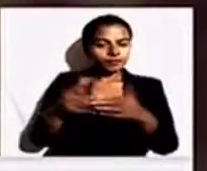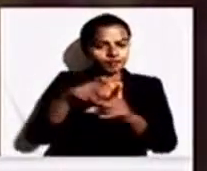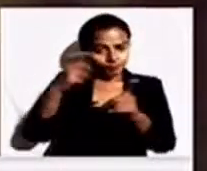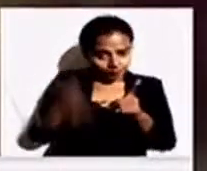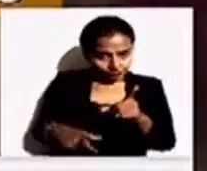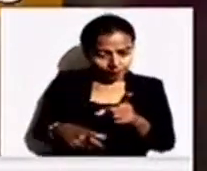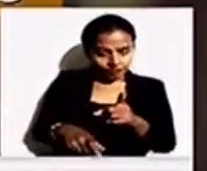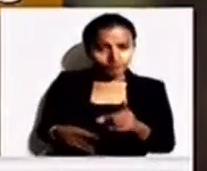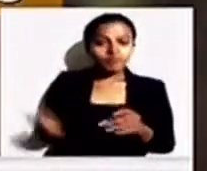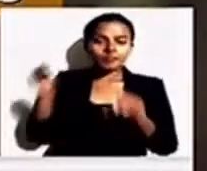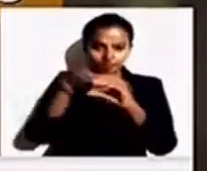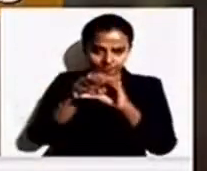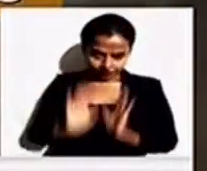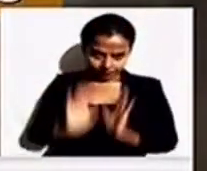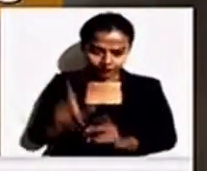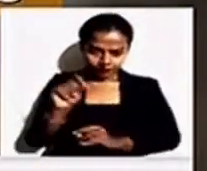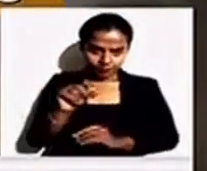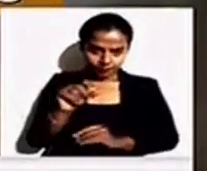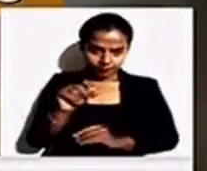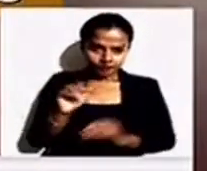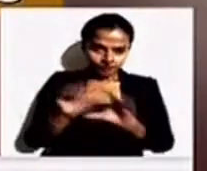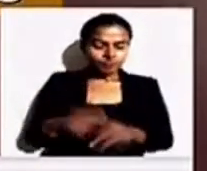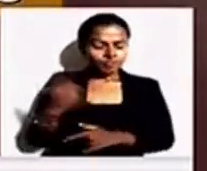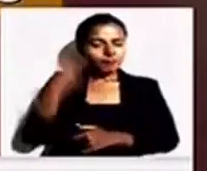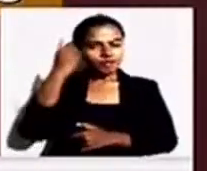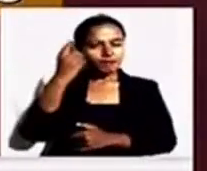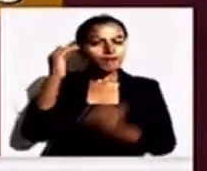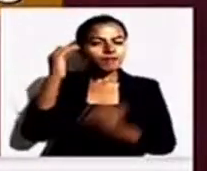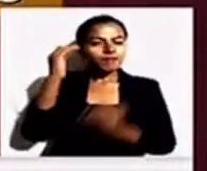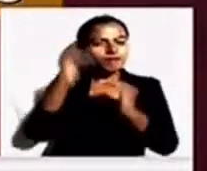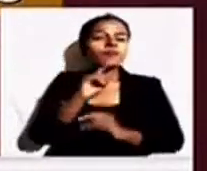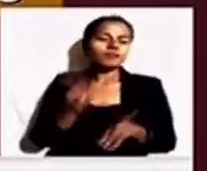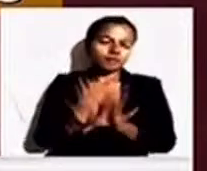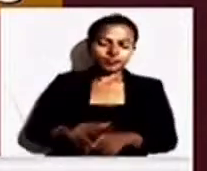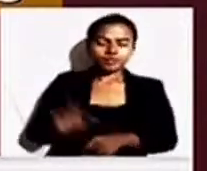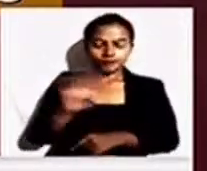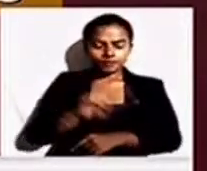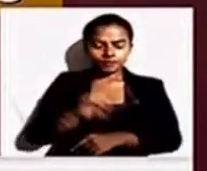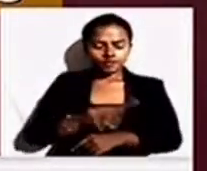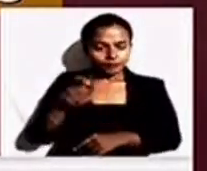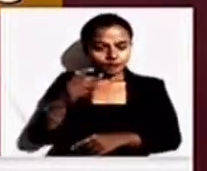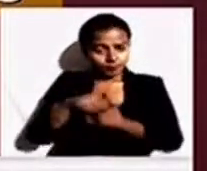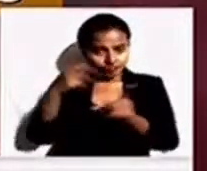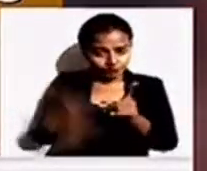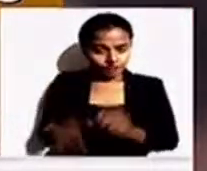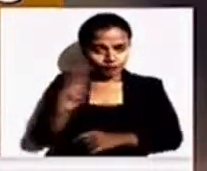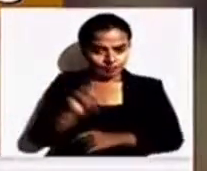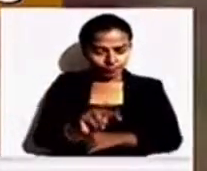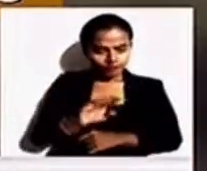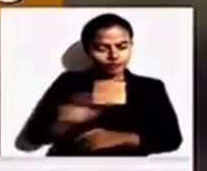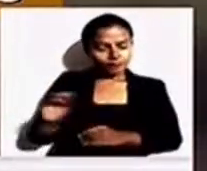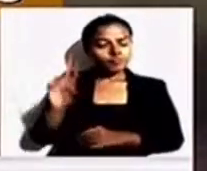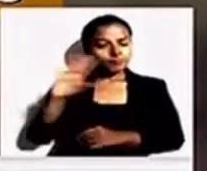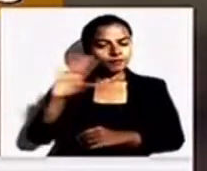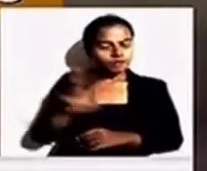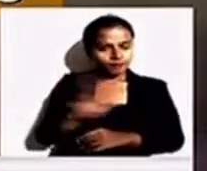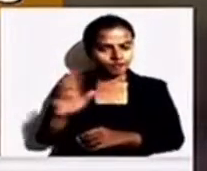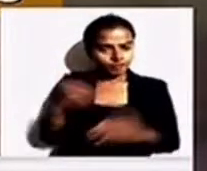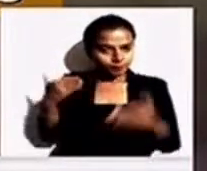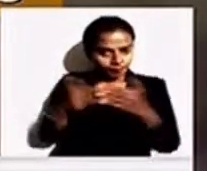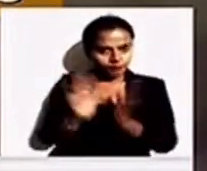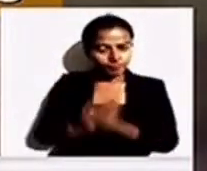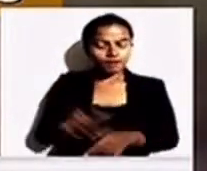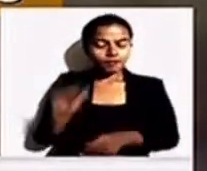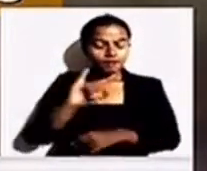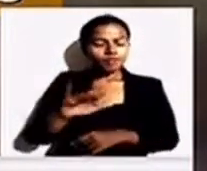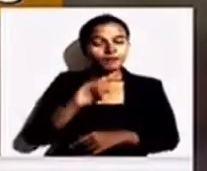mainstream education. 55.4% of the disabled aged between 15 and 19 and 86% of the disabled